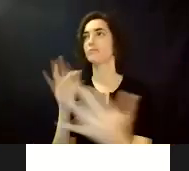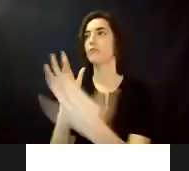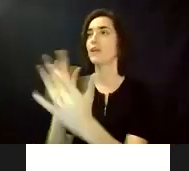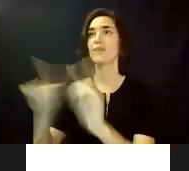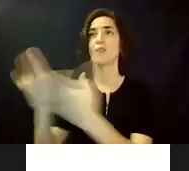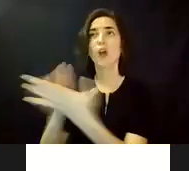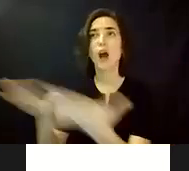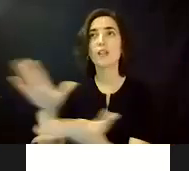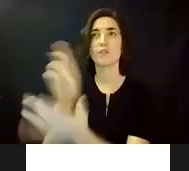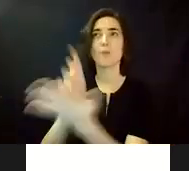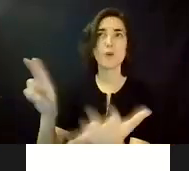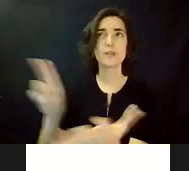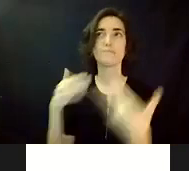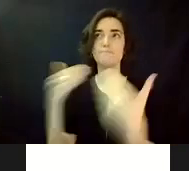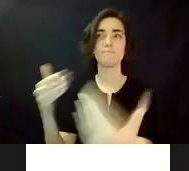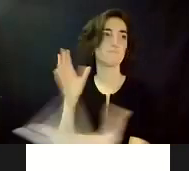universities.